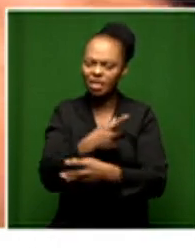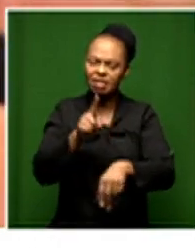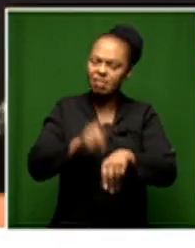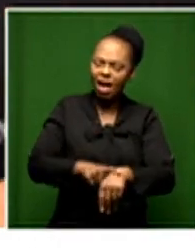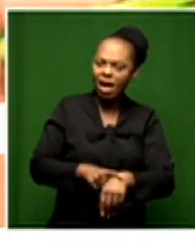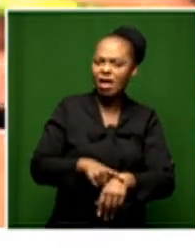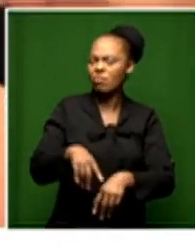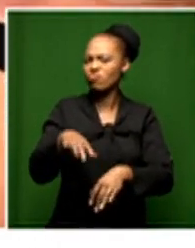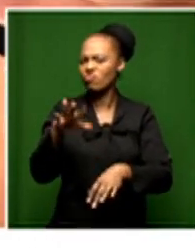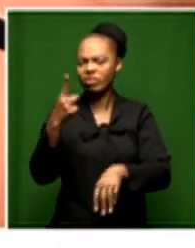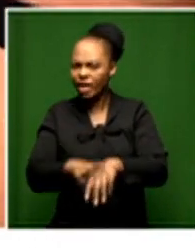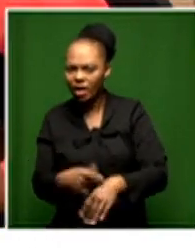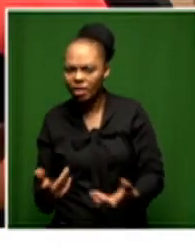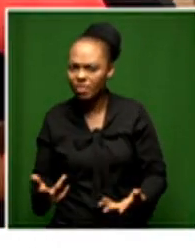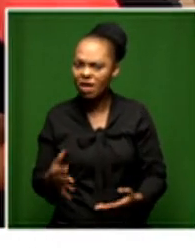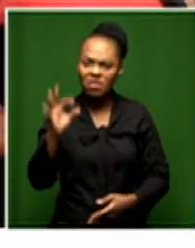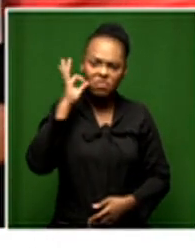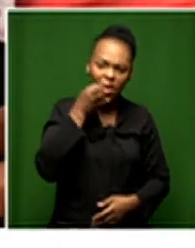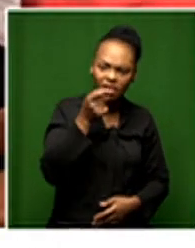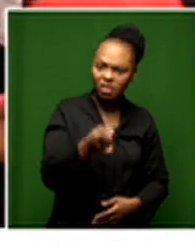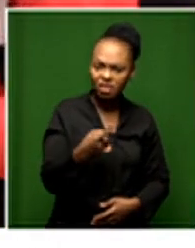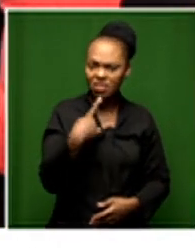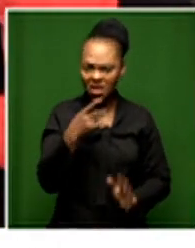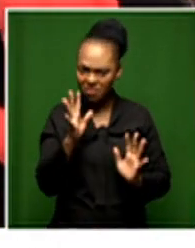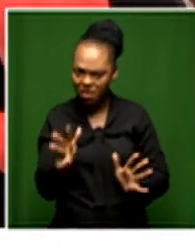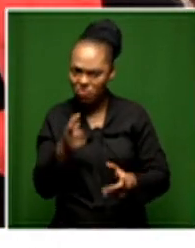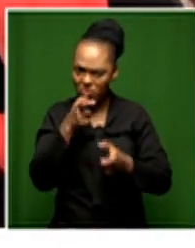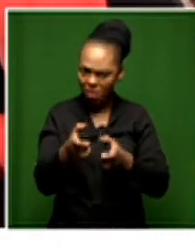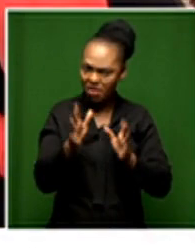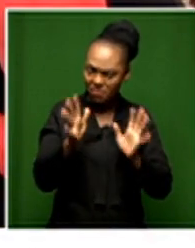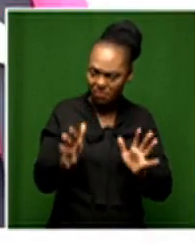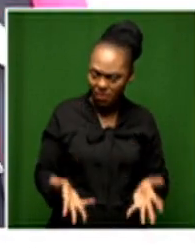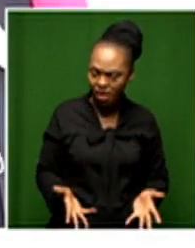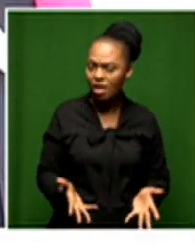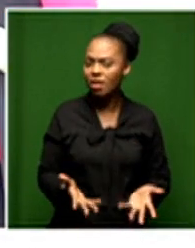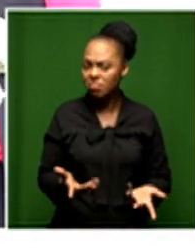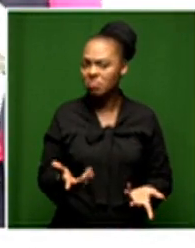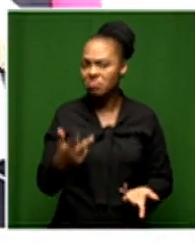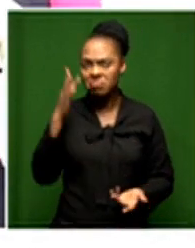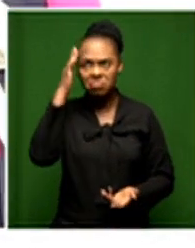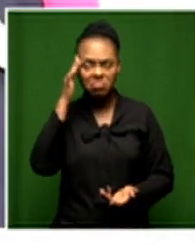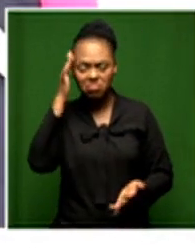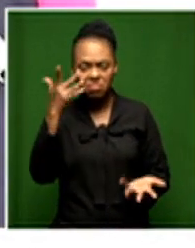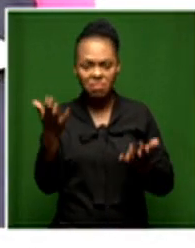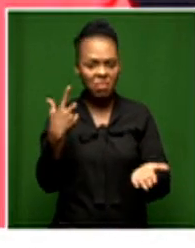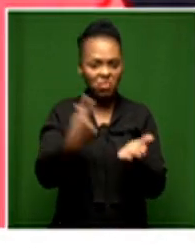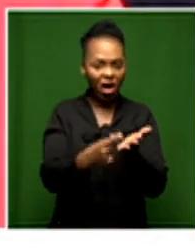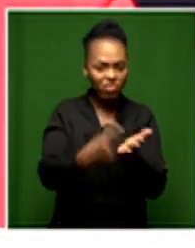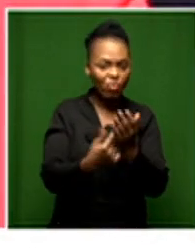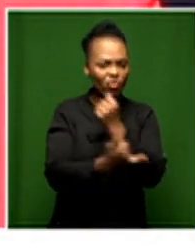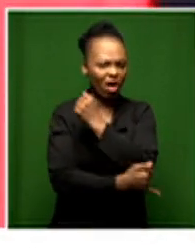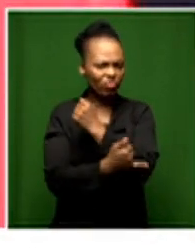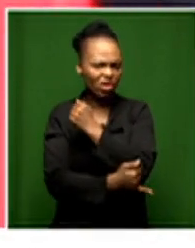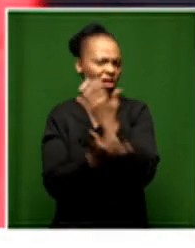time? Does France, for example, have a say? Did you have a say in determining that Ghana, for example, would